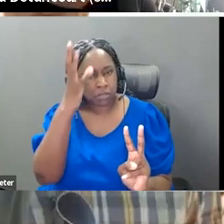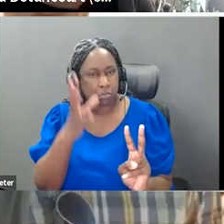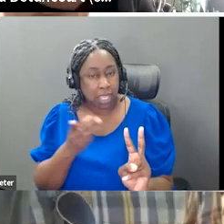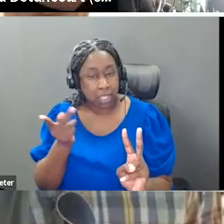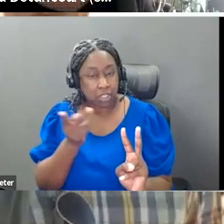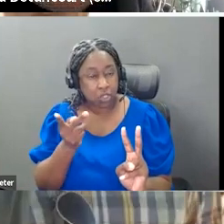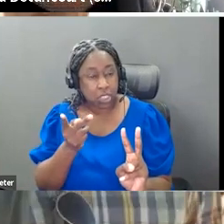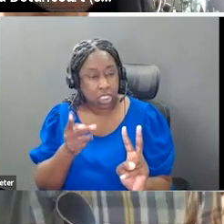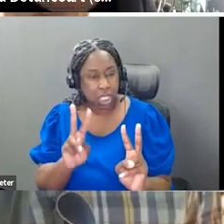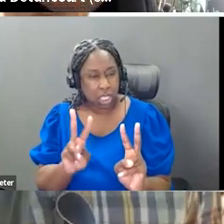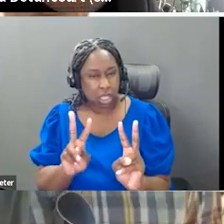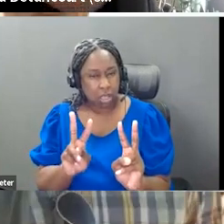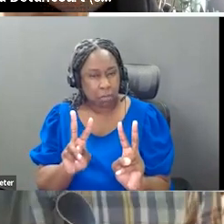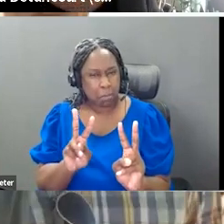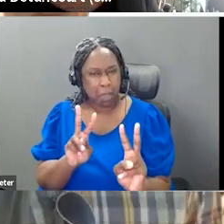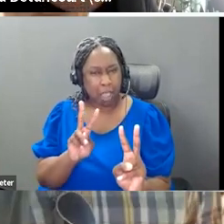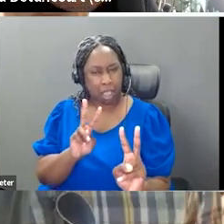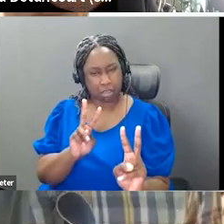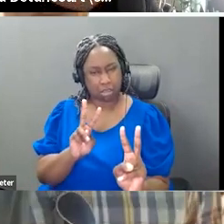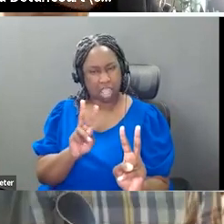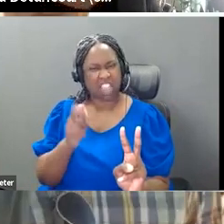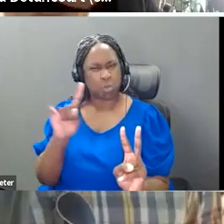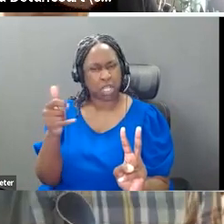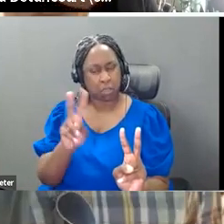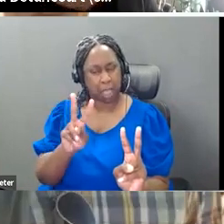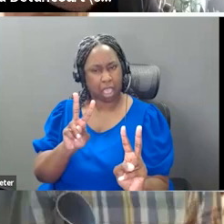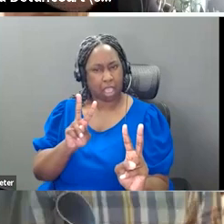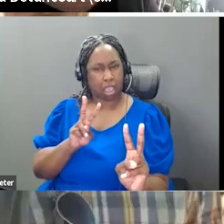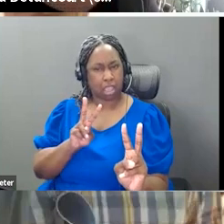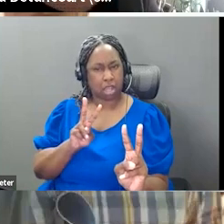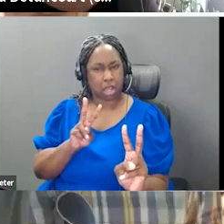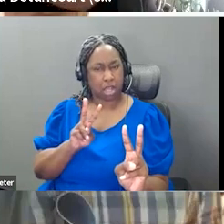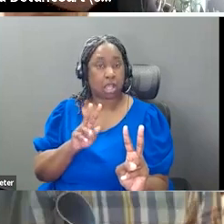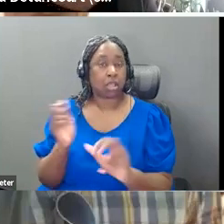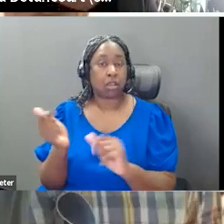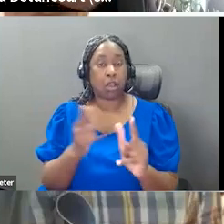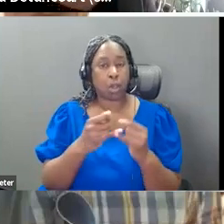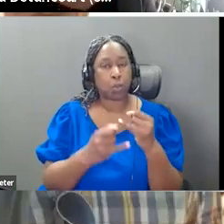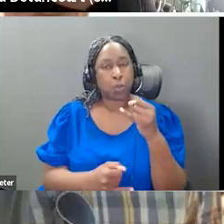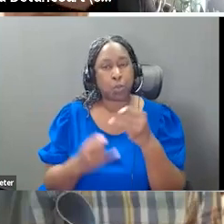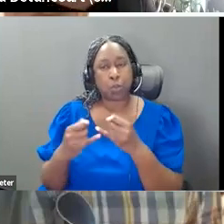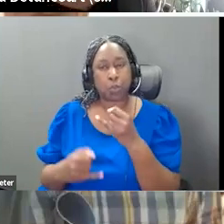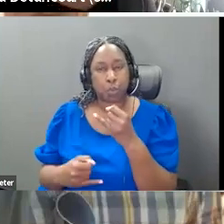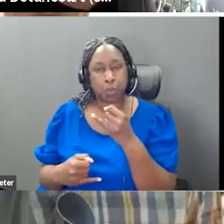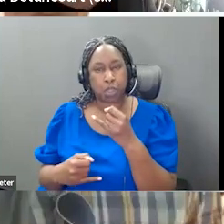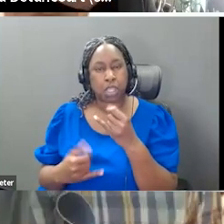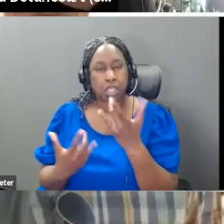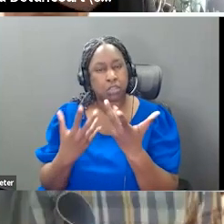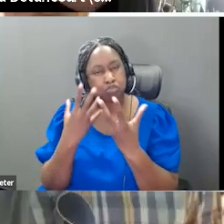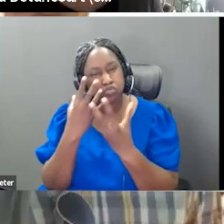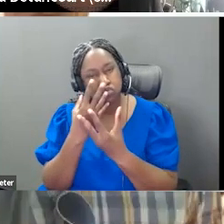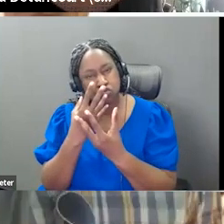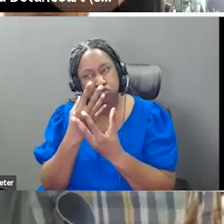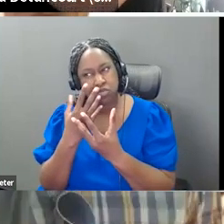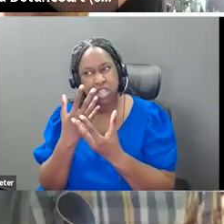are just slightly behind everybody else. Everyone's very thin, conventionally attractive, at